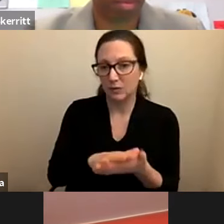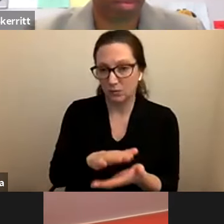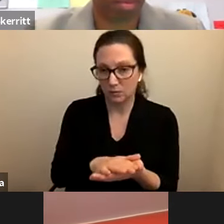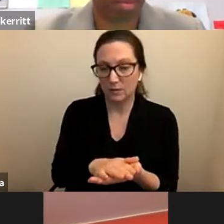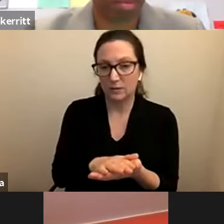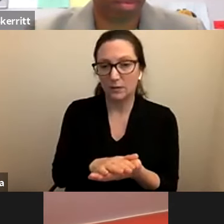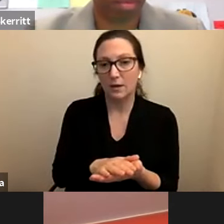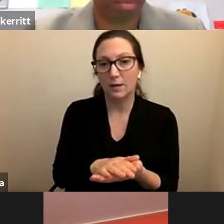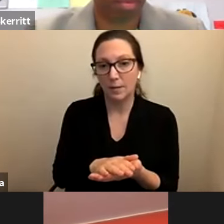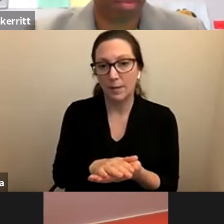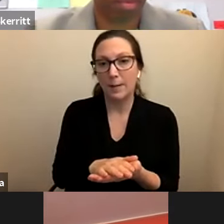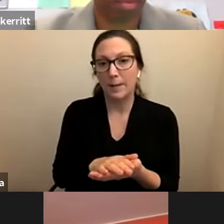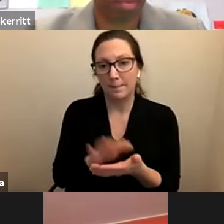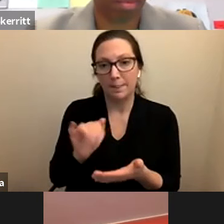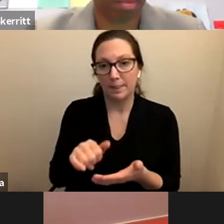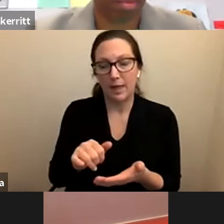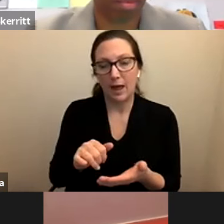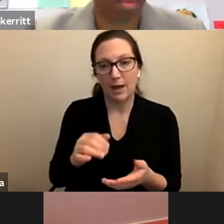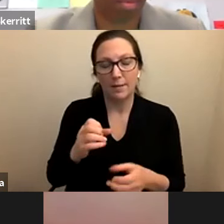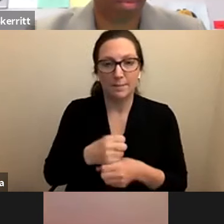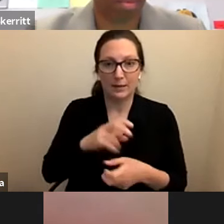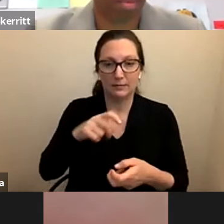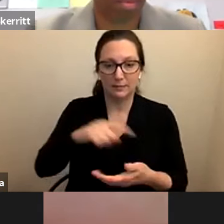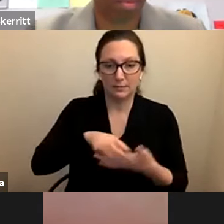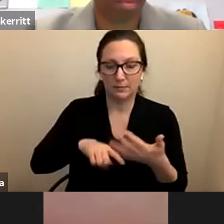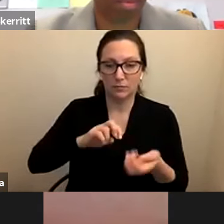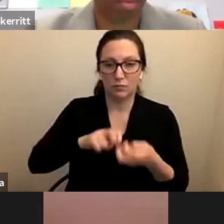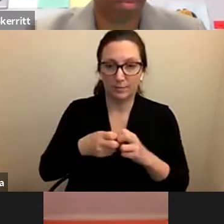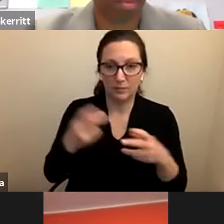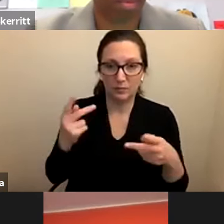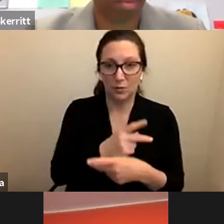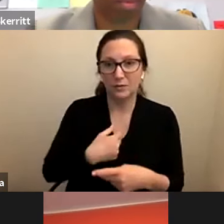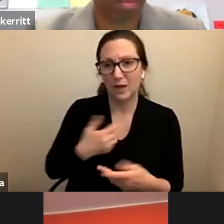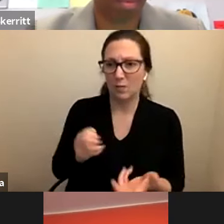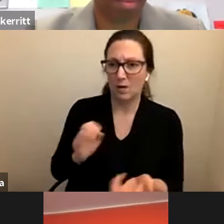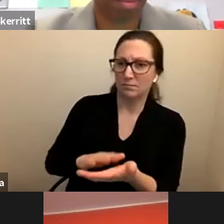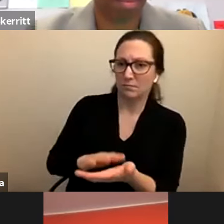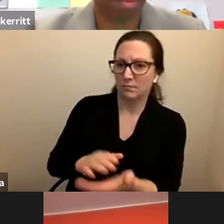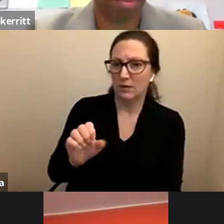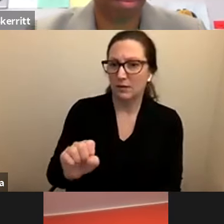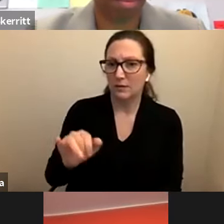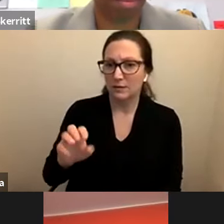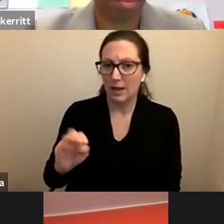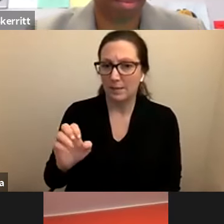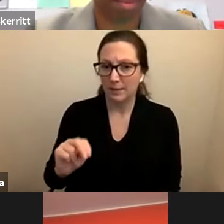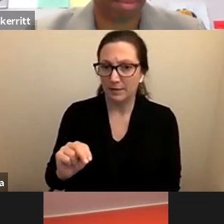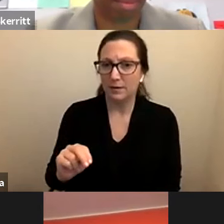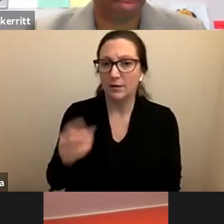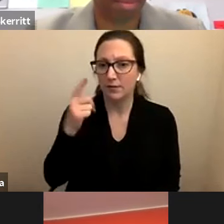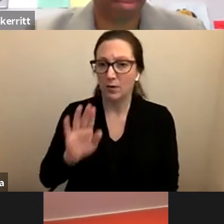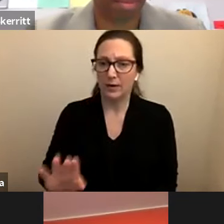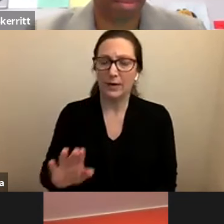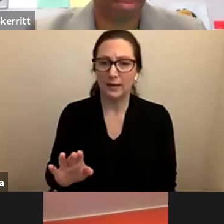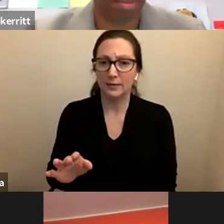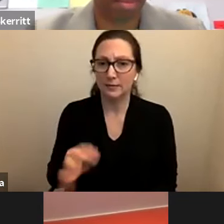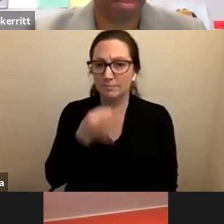only deepens these problems. I want to applaud Simon, the student here, for his astute question.